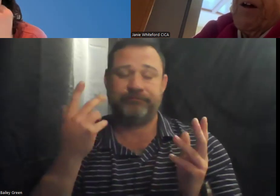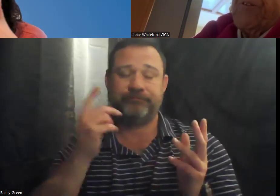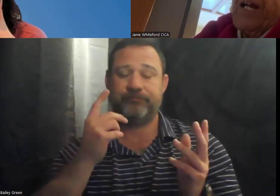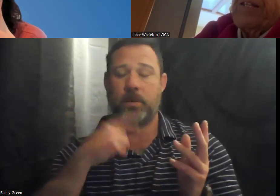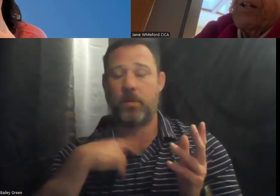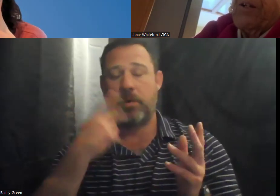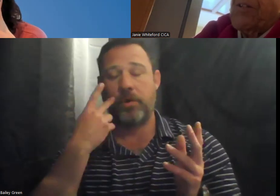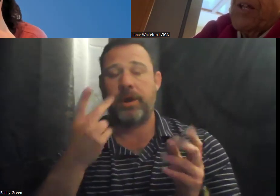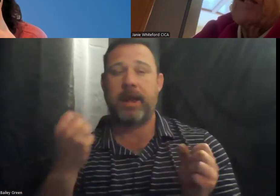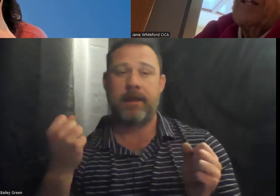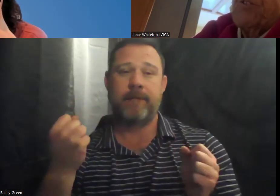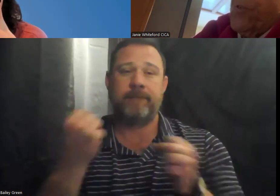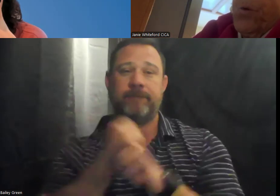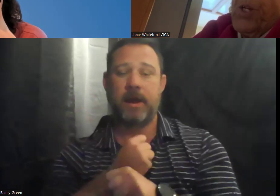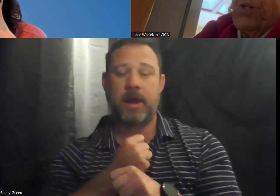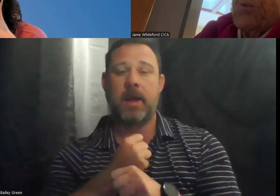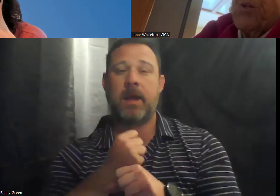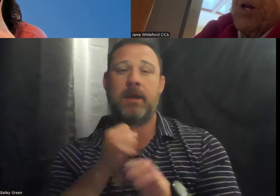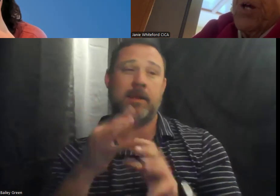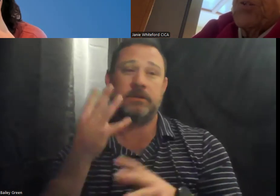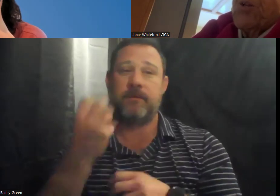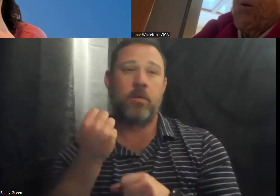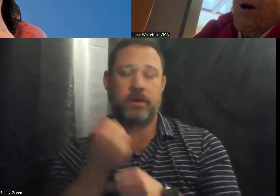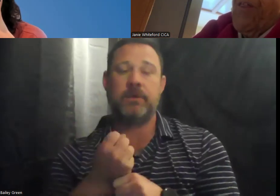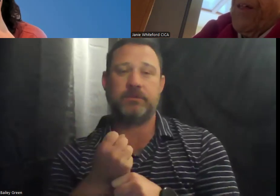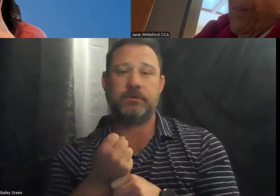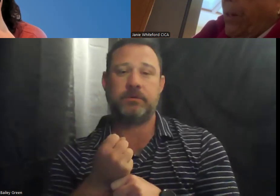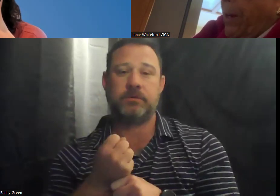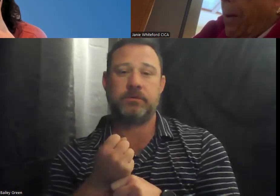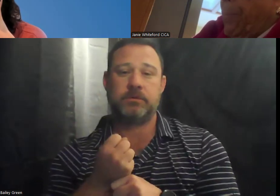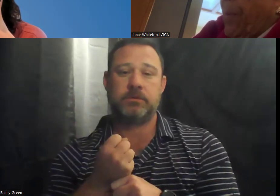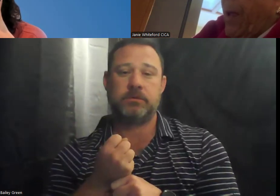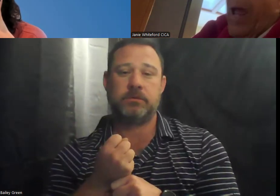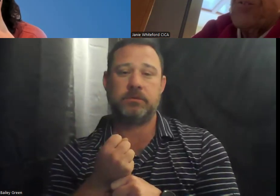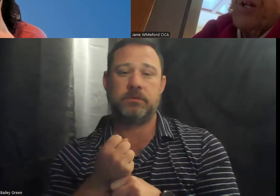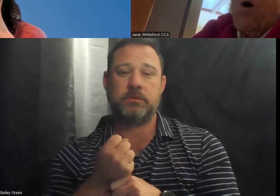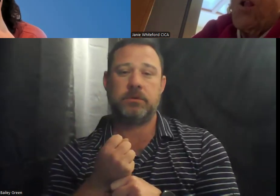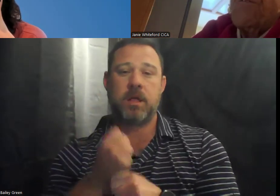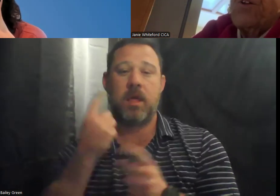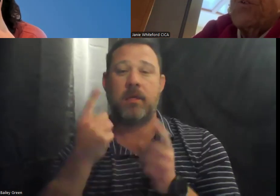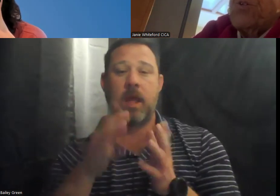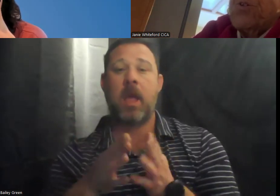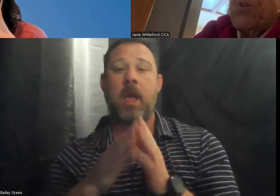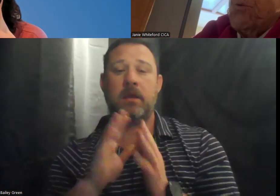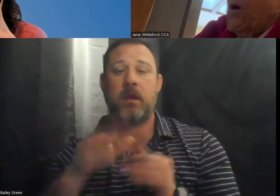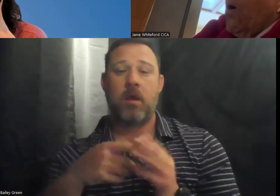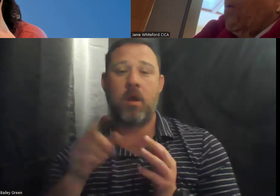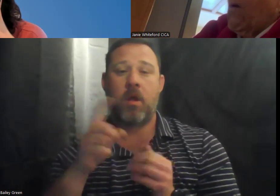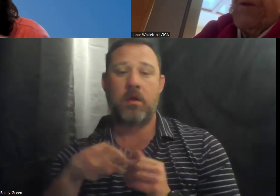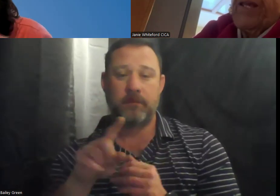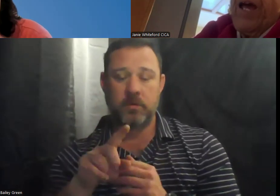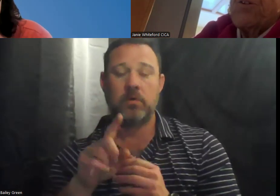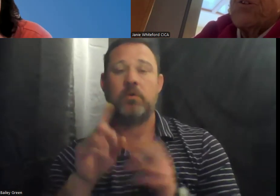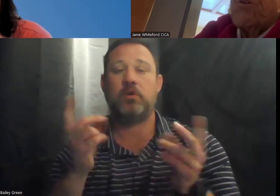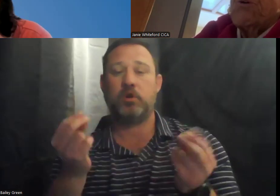at a fight that is at least 4 years. So I think that asking all of you to do